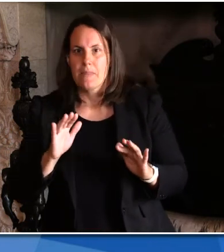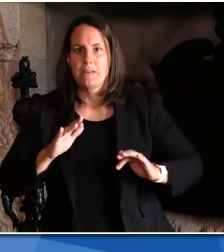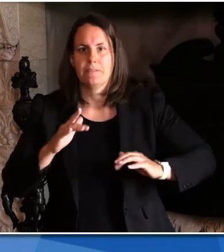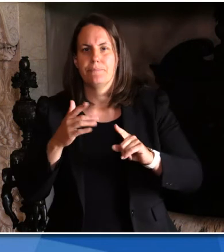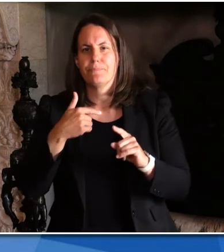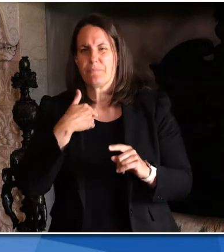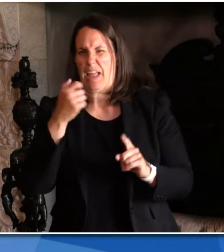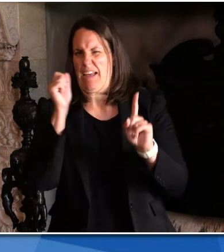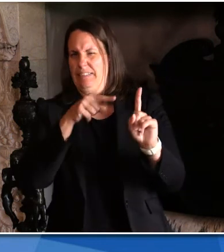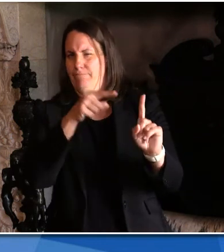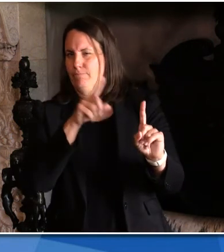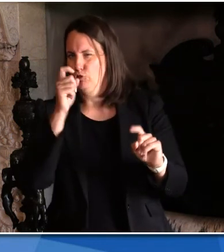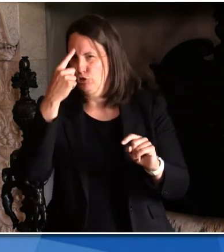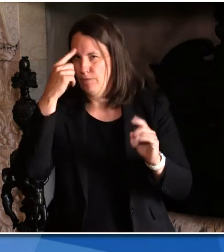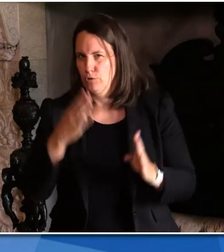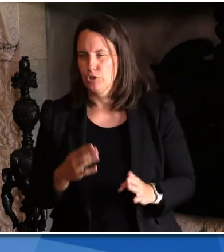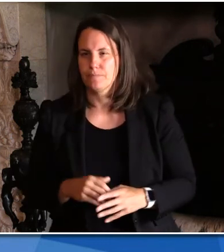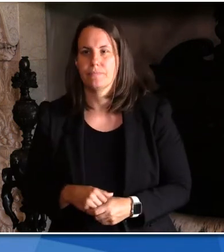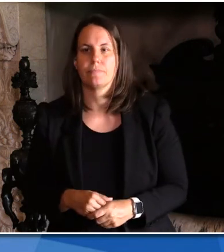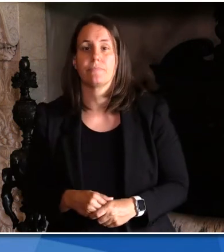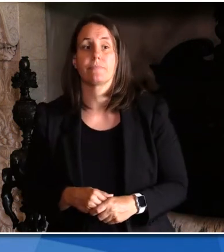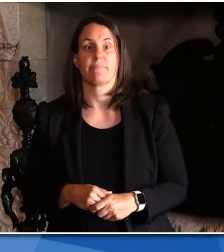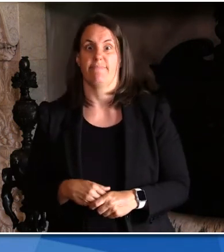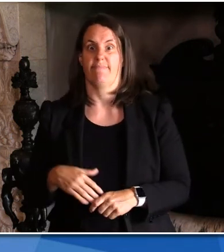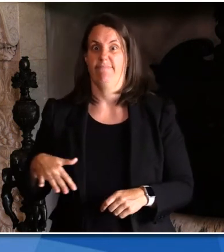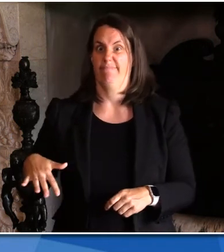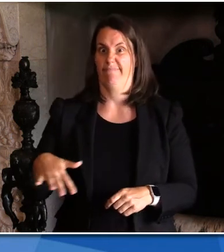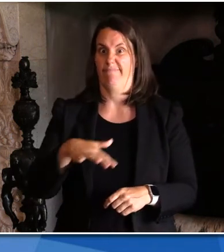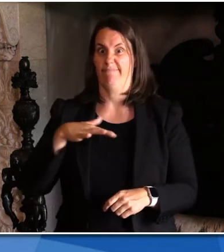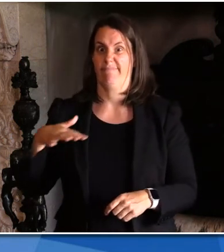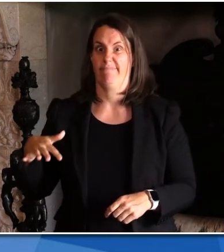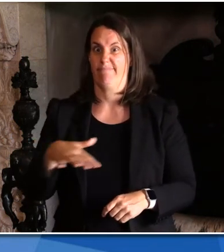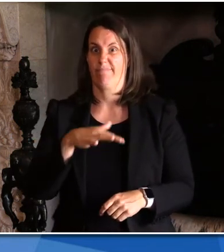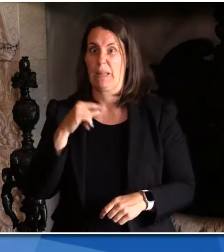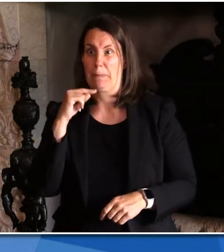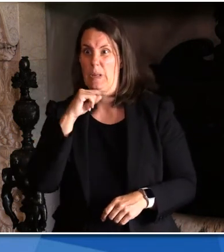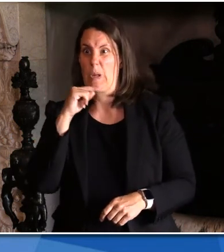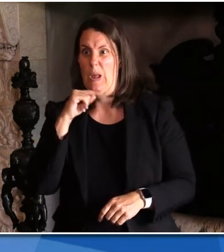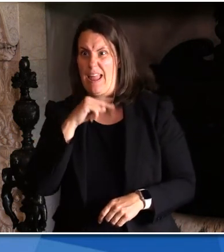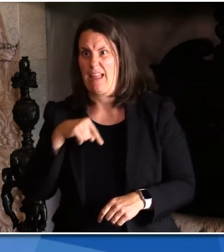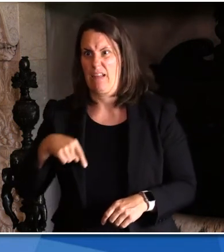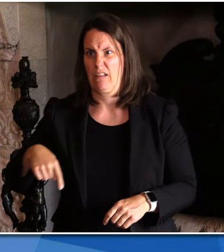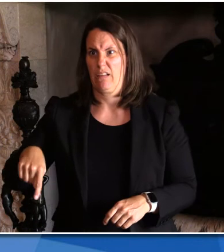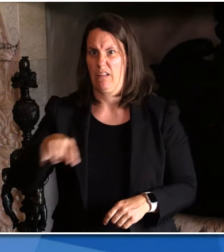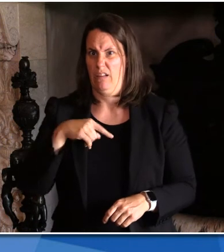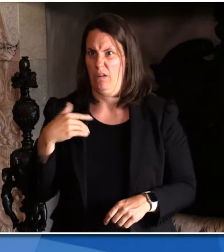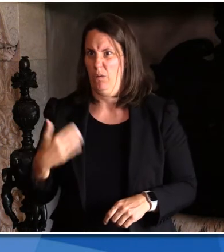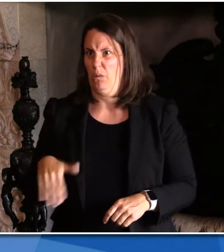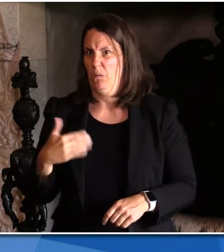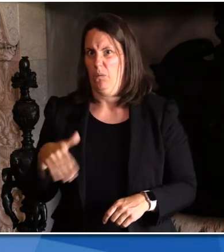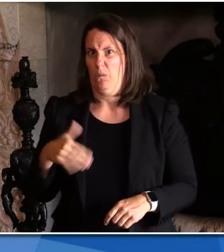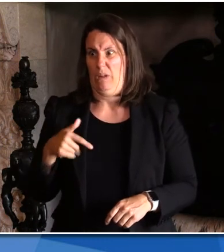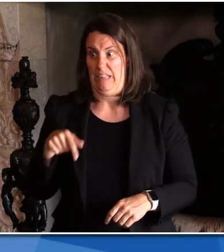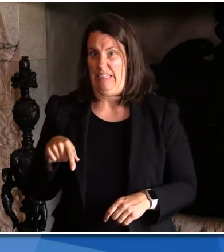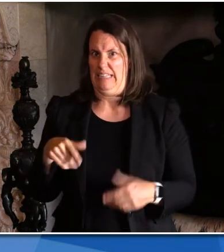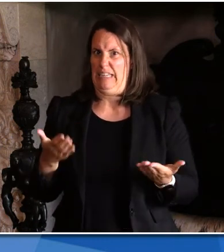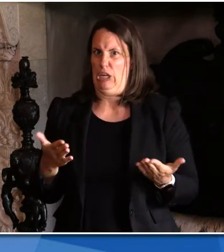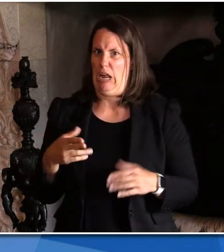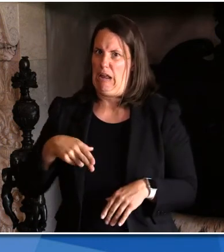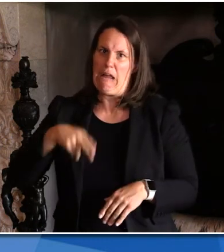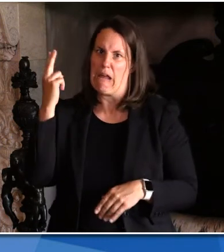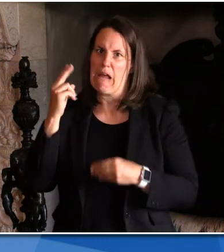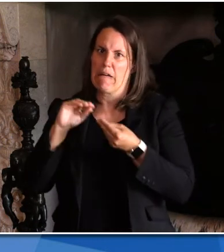Here in the Milwaukee area and just kind of surrounding counties where we've seen some high COVID numbers, what are your thoughts on